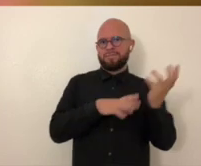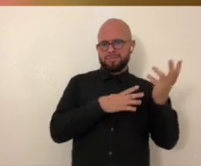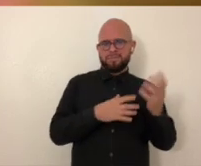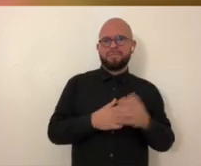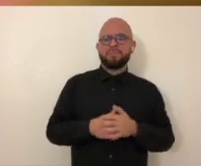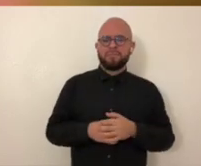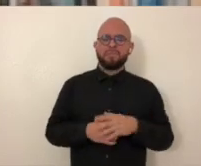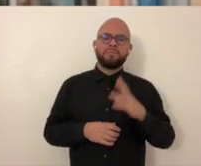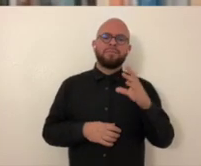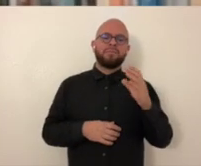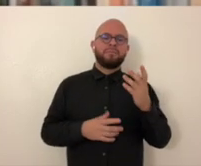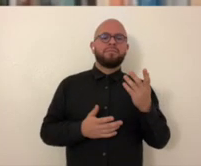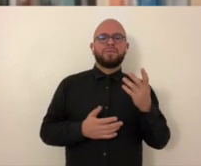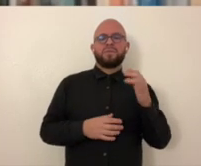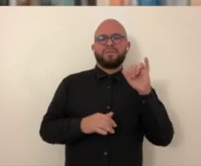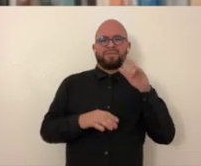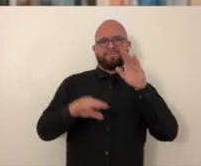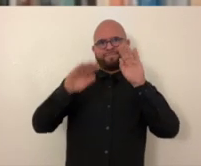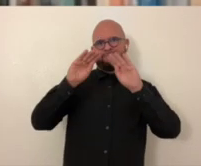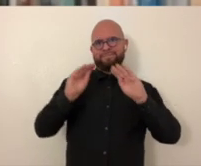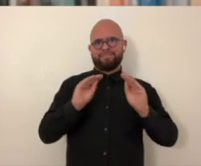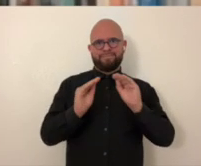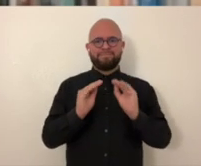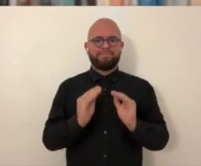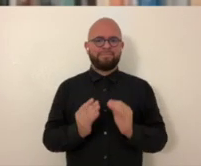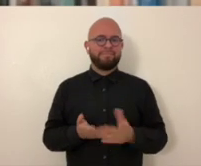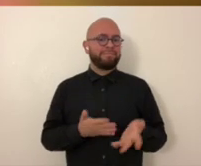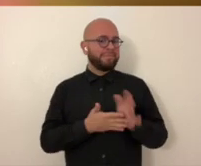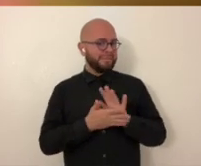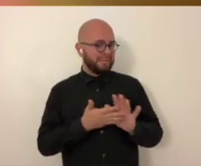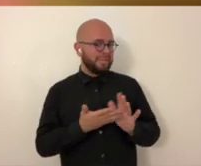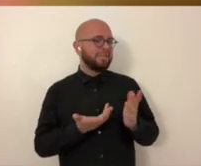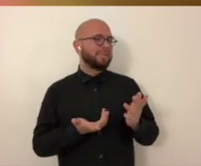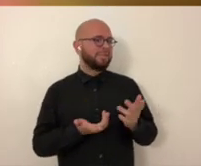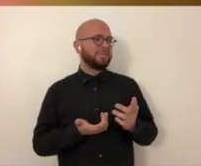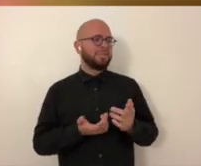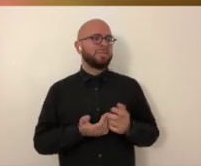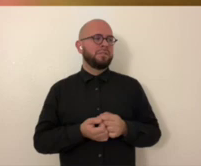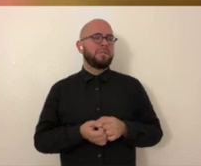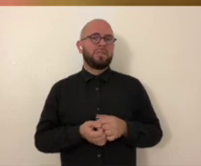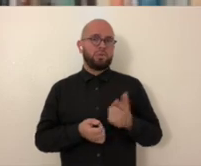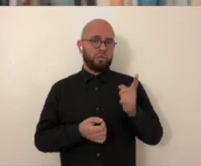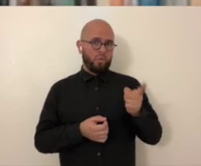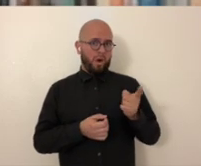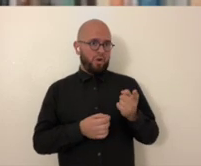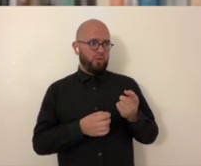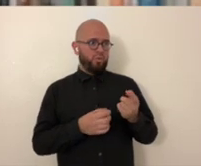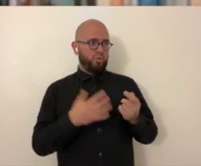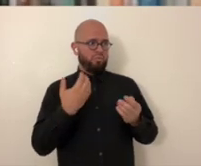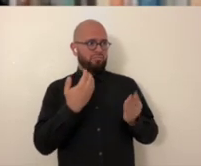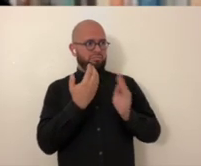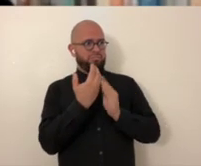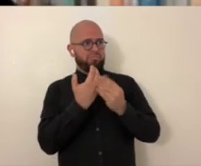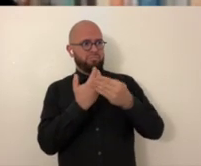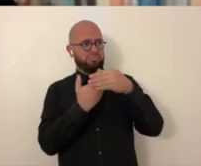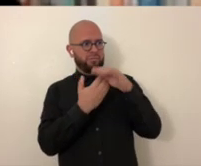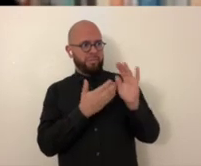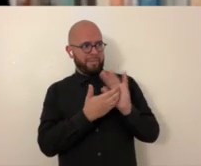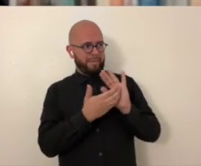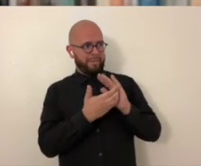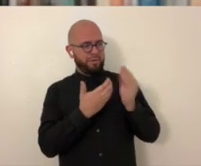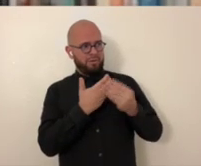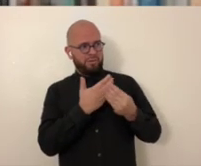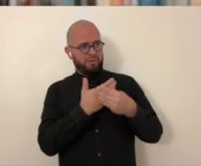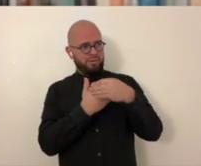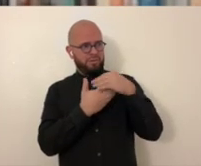that I got rid of, in some assemblage. Nice. So are you covering